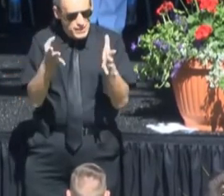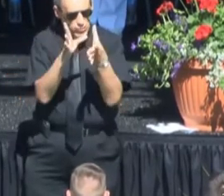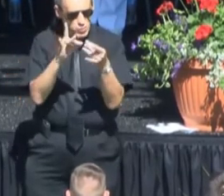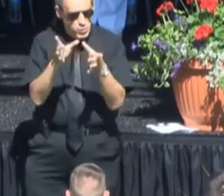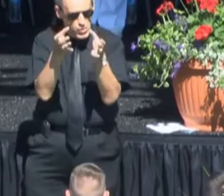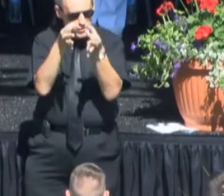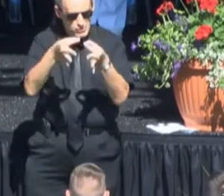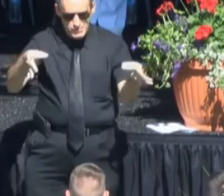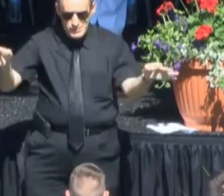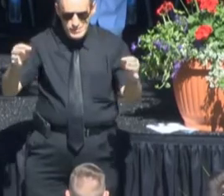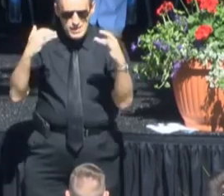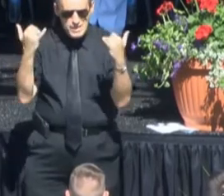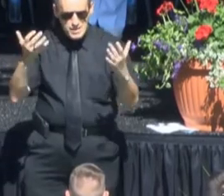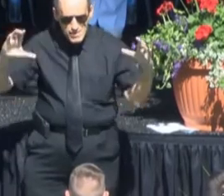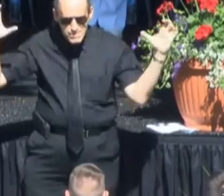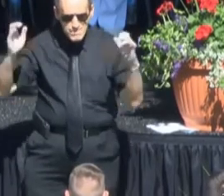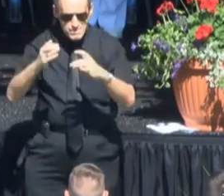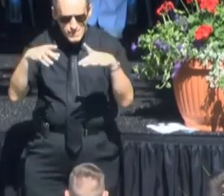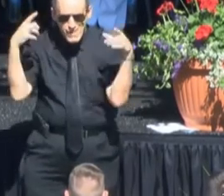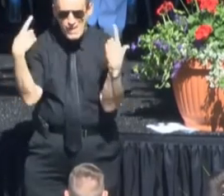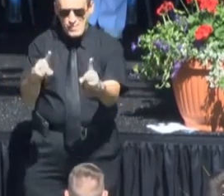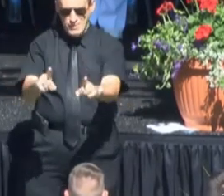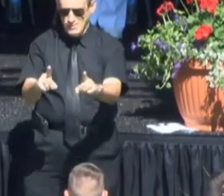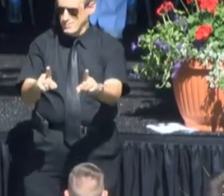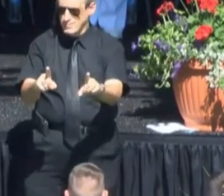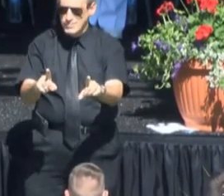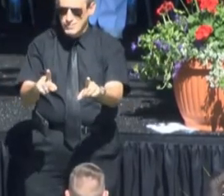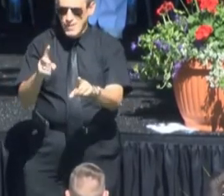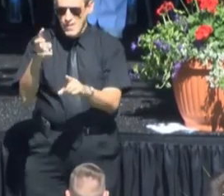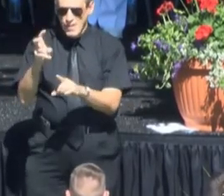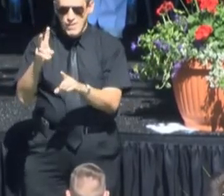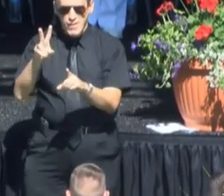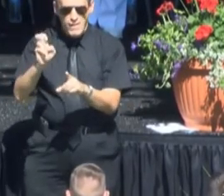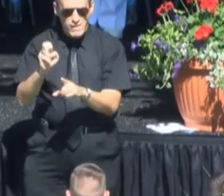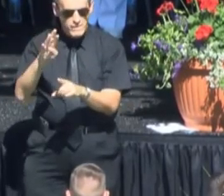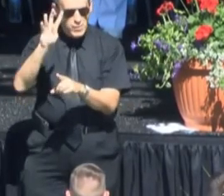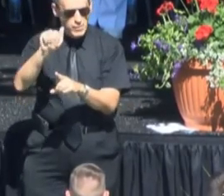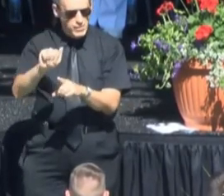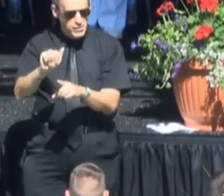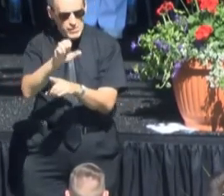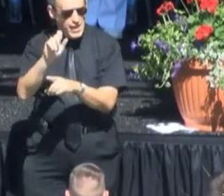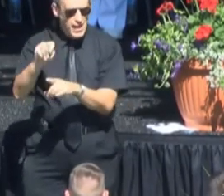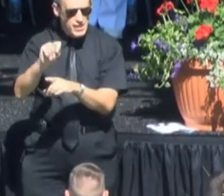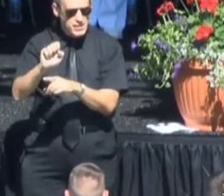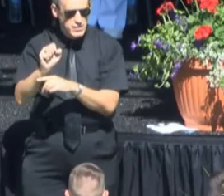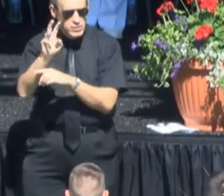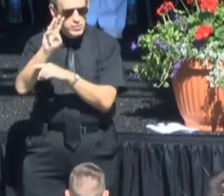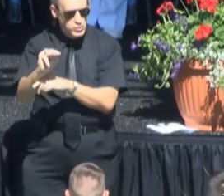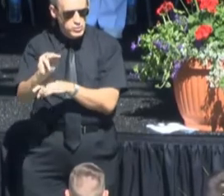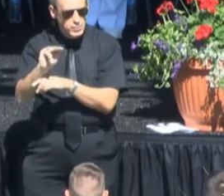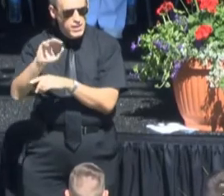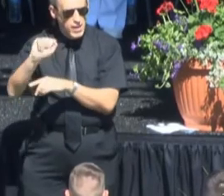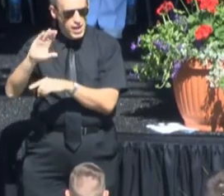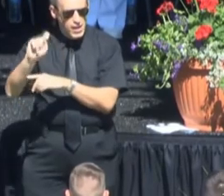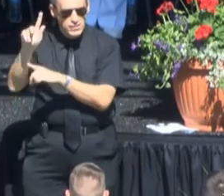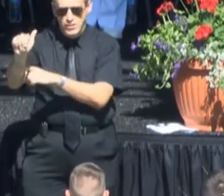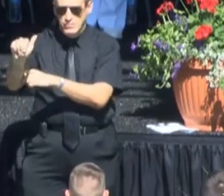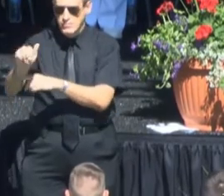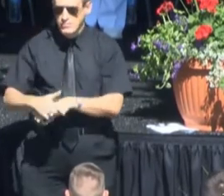are now convened. Verba sunt acta.